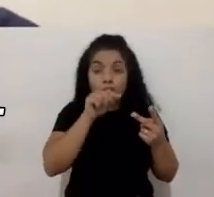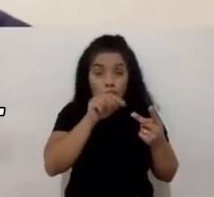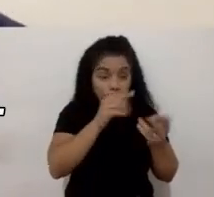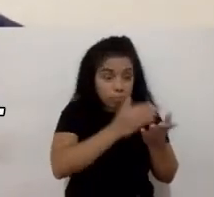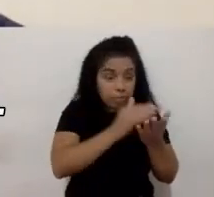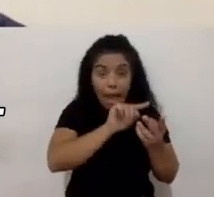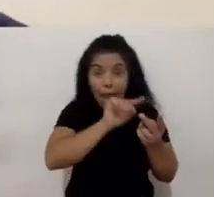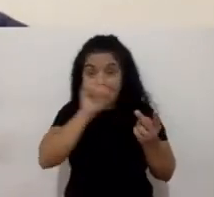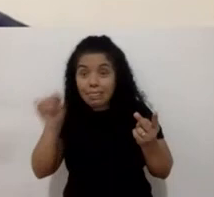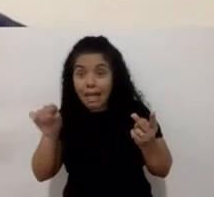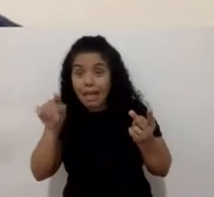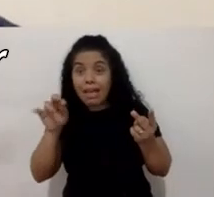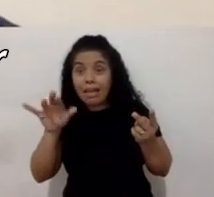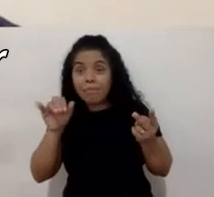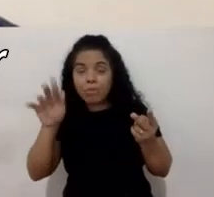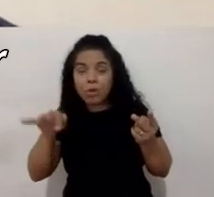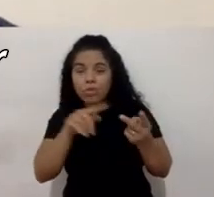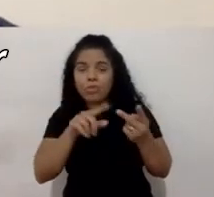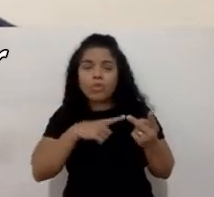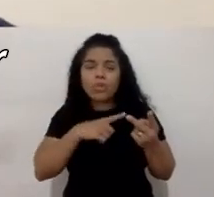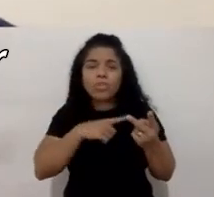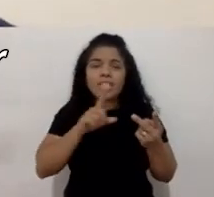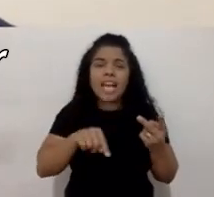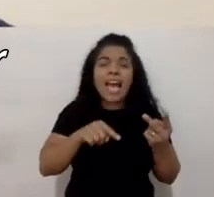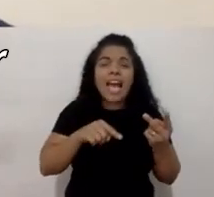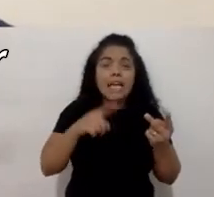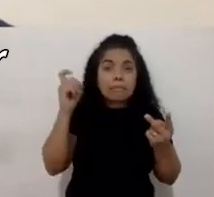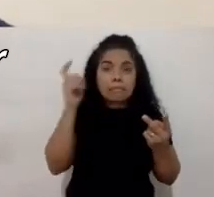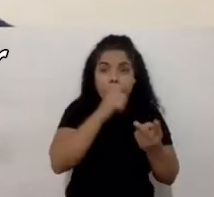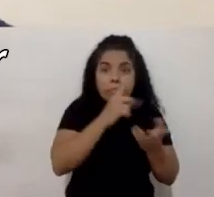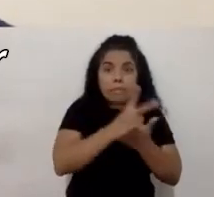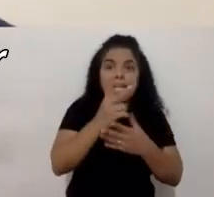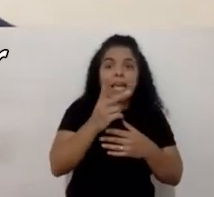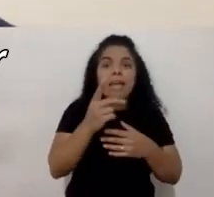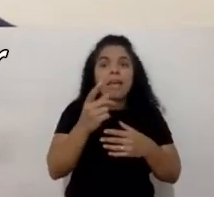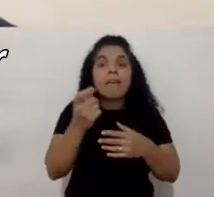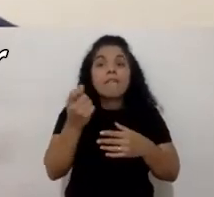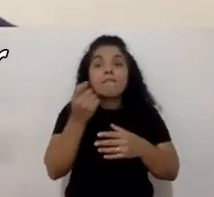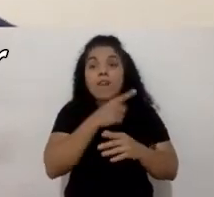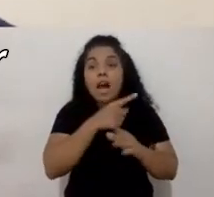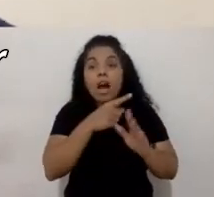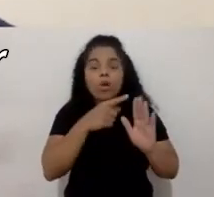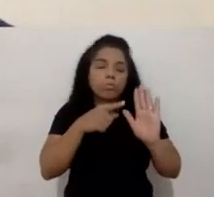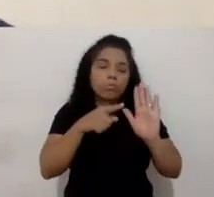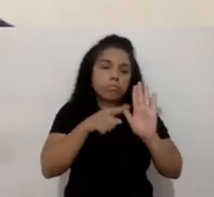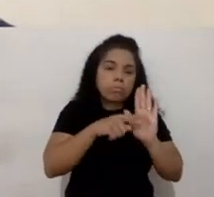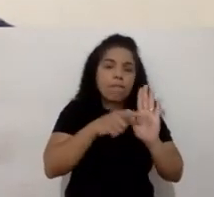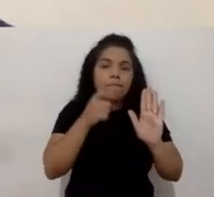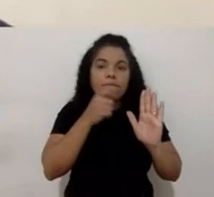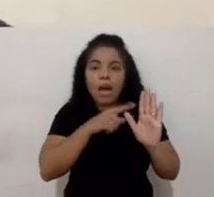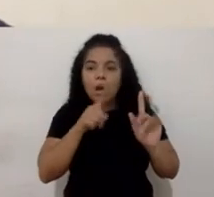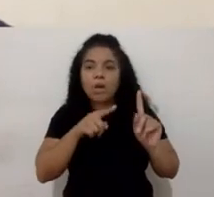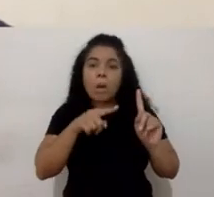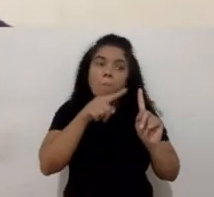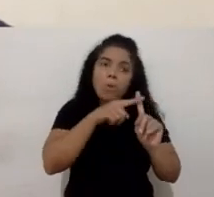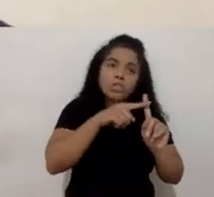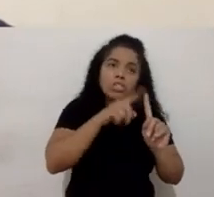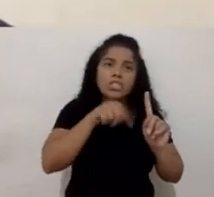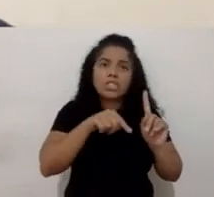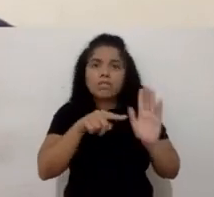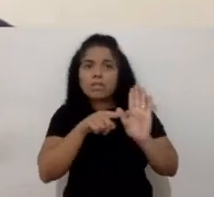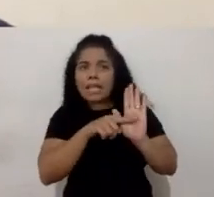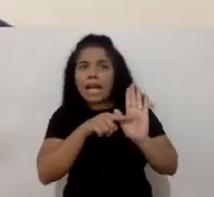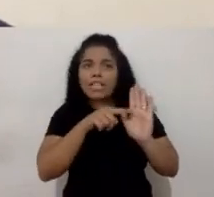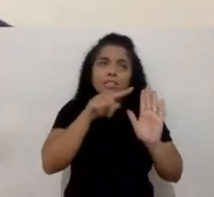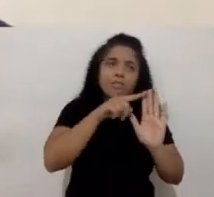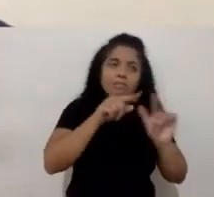fairly common as well. Do you have any tips to improve the speed and reliability of an infrastructure as a code